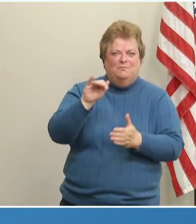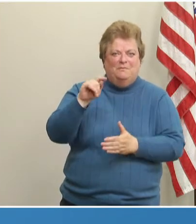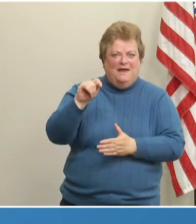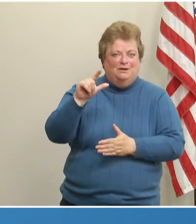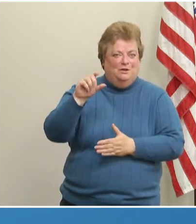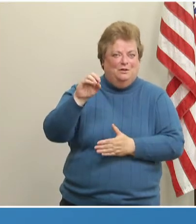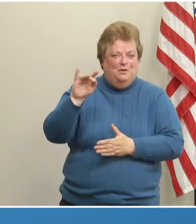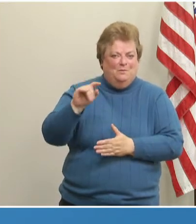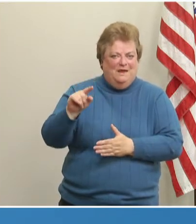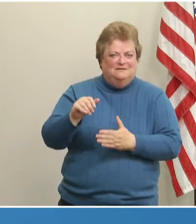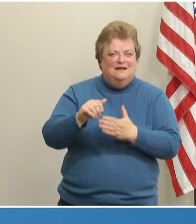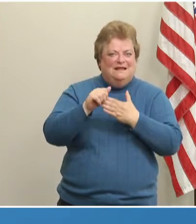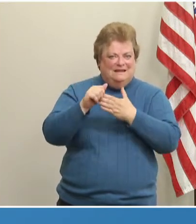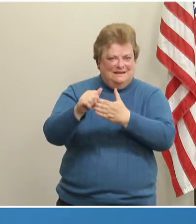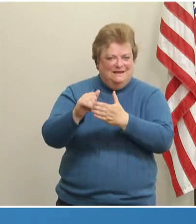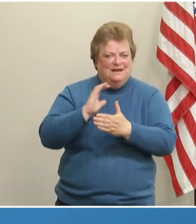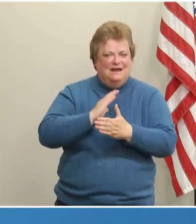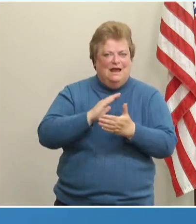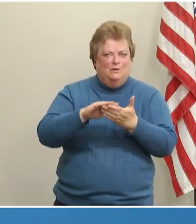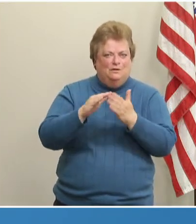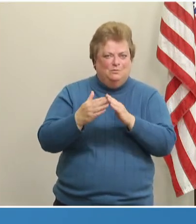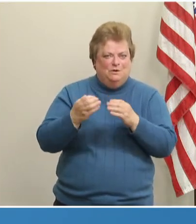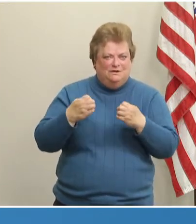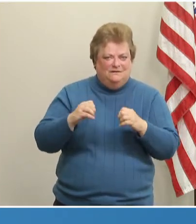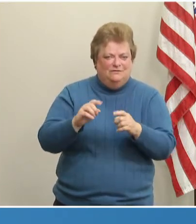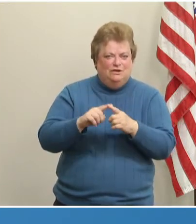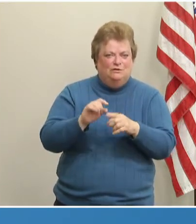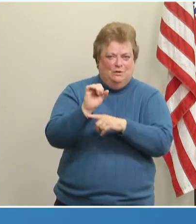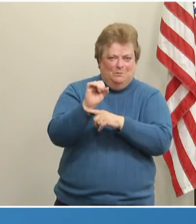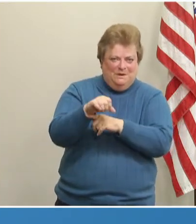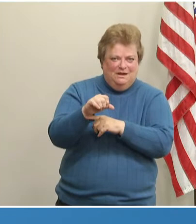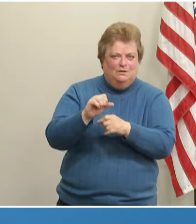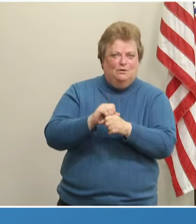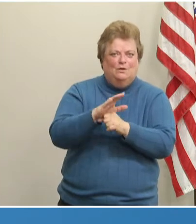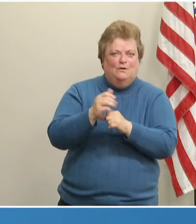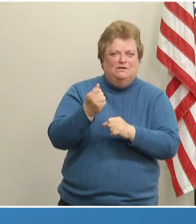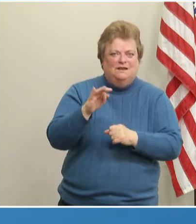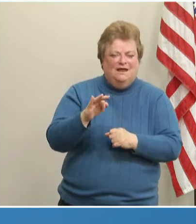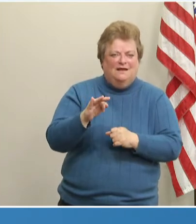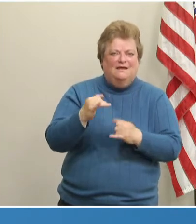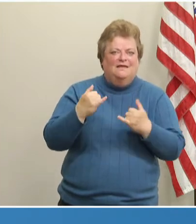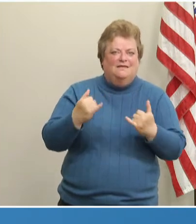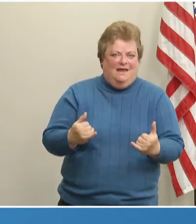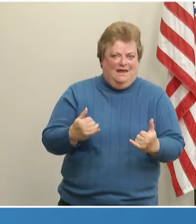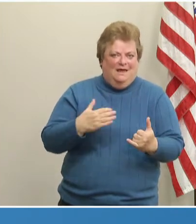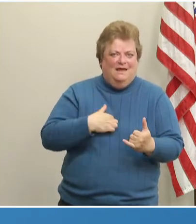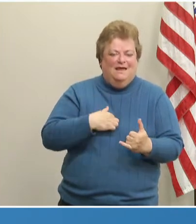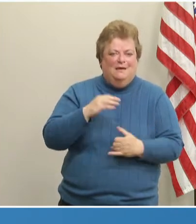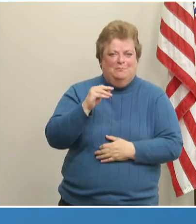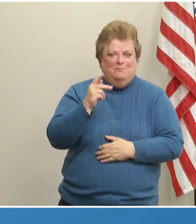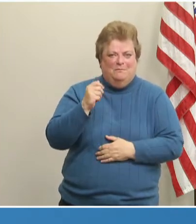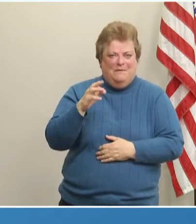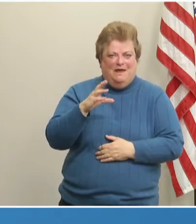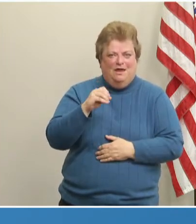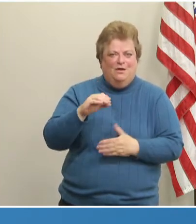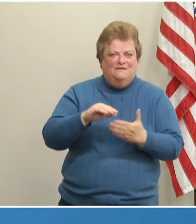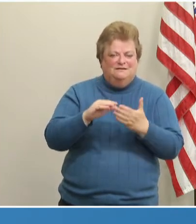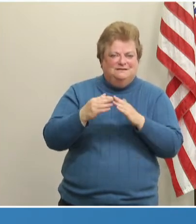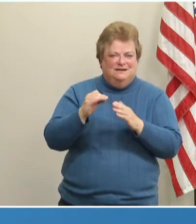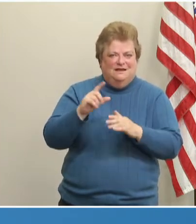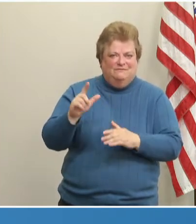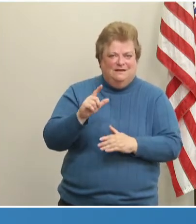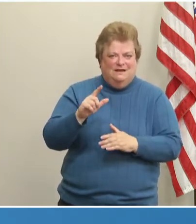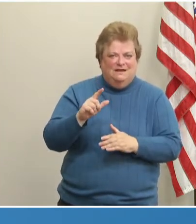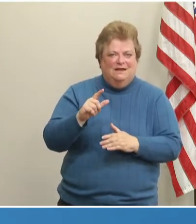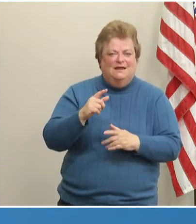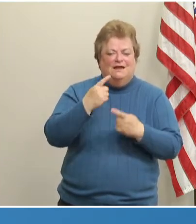Lopez, leading our community's efforts to beat COVID-19. Now, therefore, I, Lyrian Gaylord Baird, Mayor of the City of Lincoln,